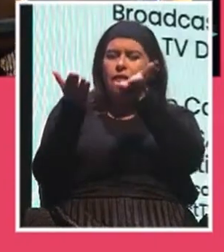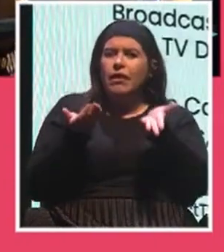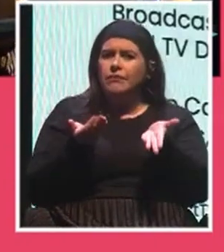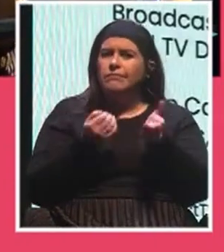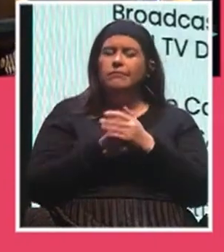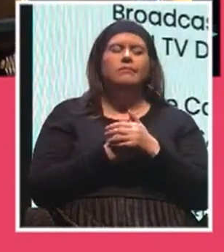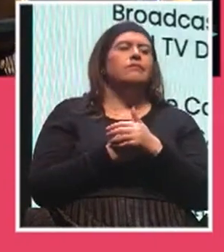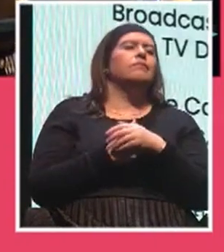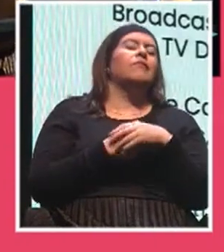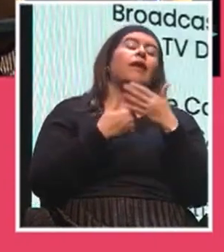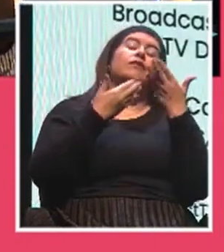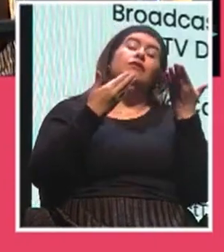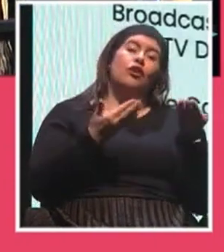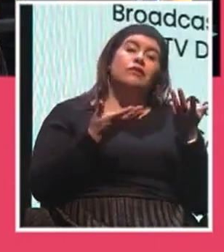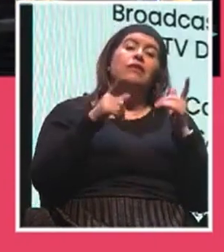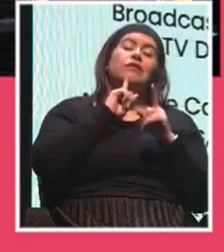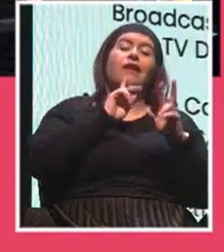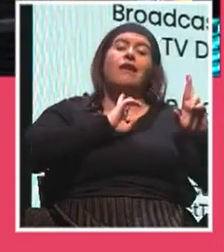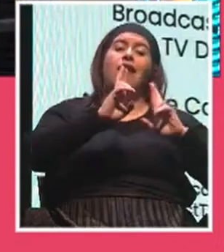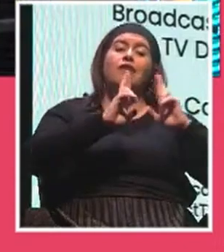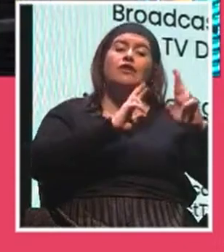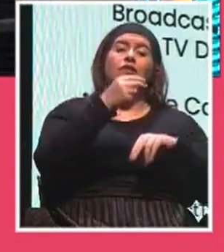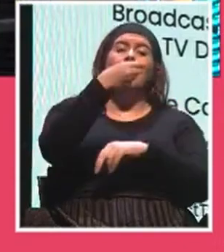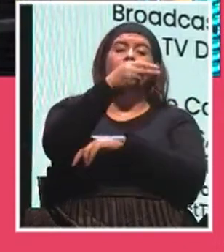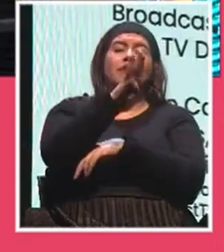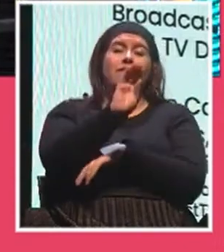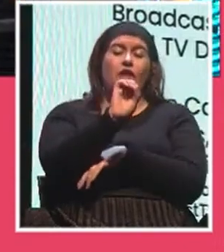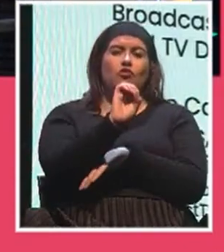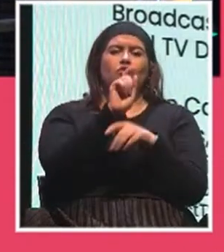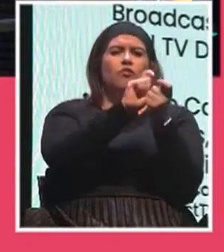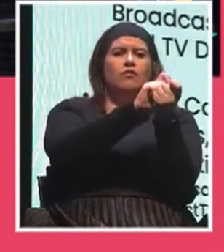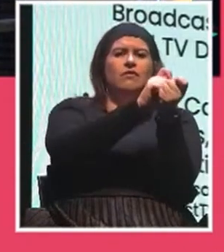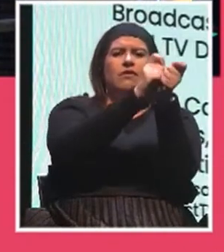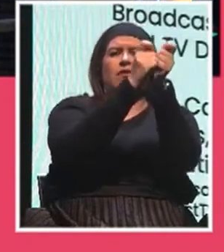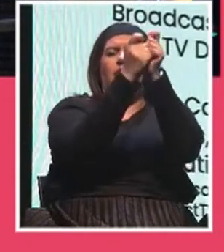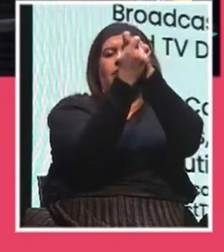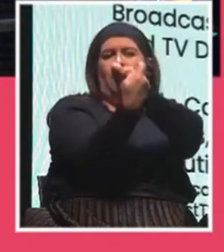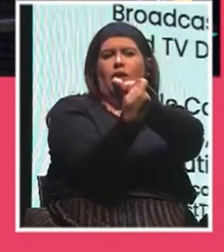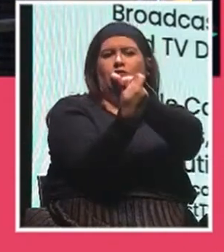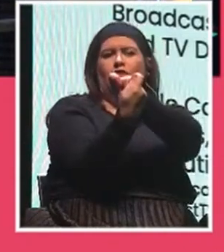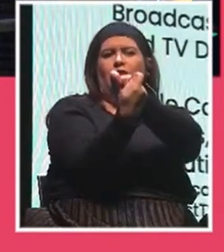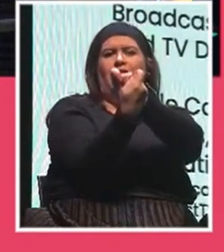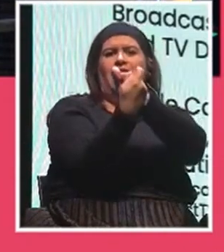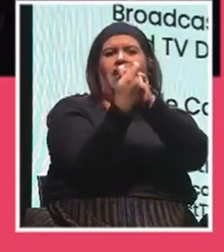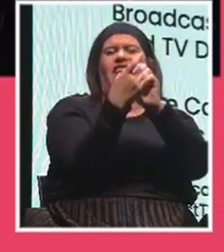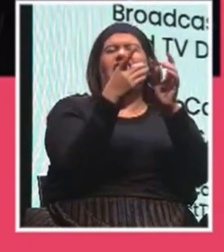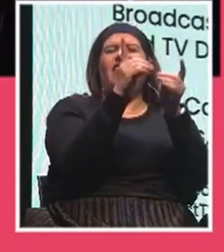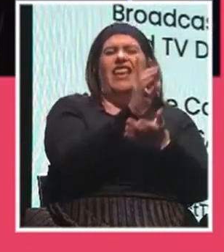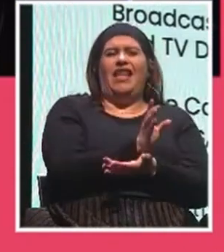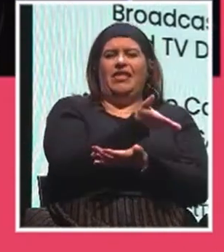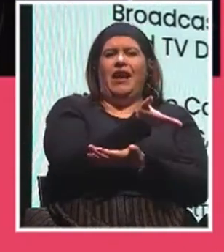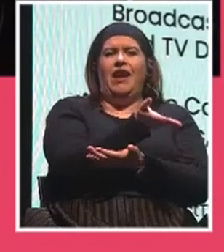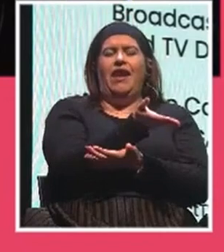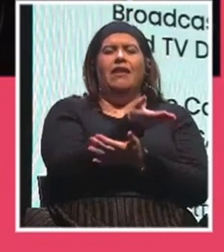HBO. This is all a tale of digital transformation, which is also digital disruption, right? And that's, I think, why we're all